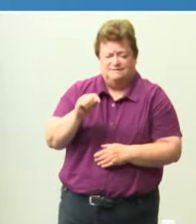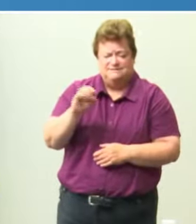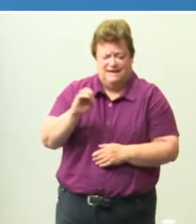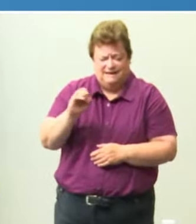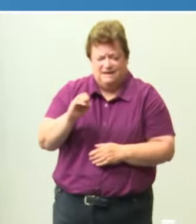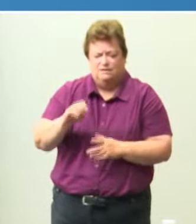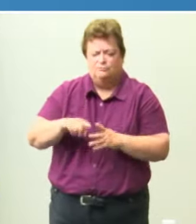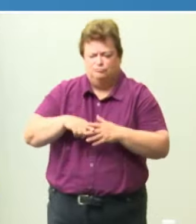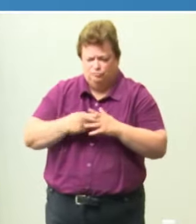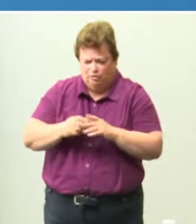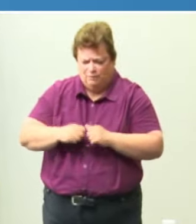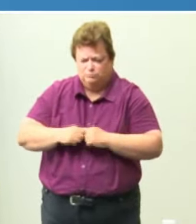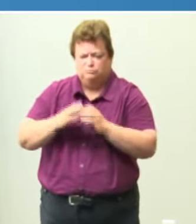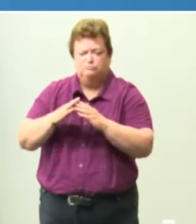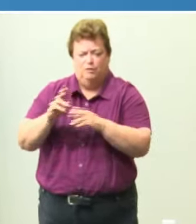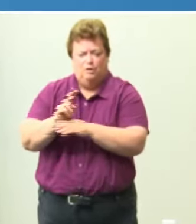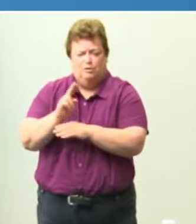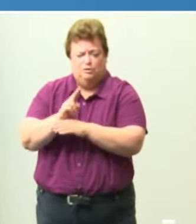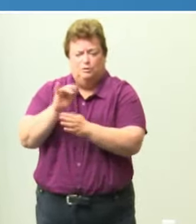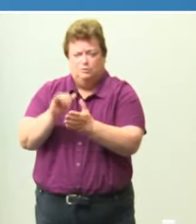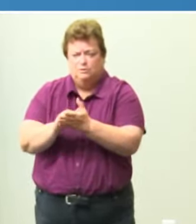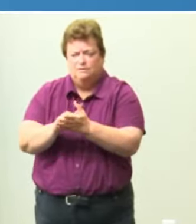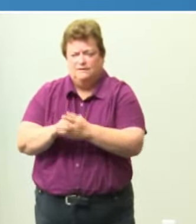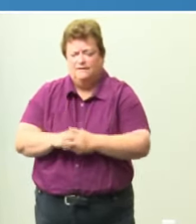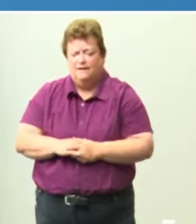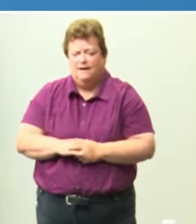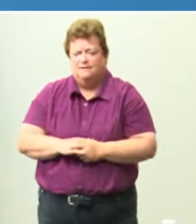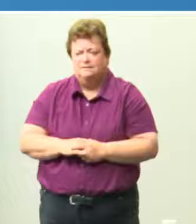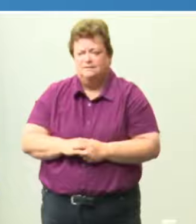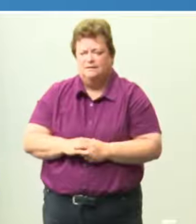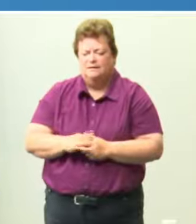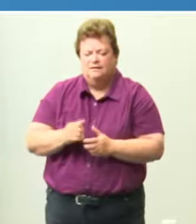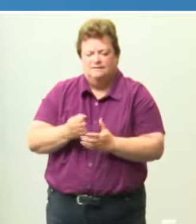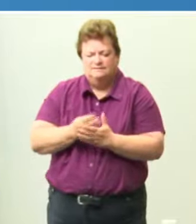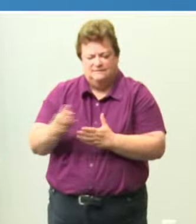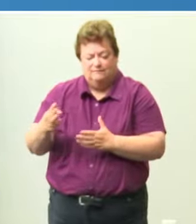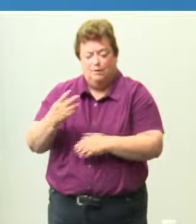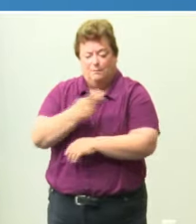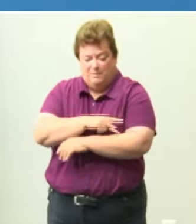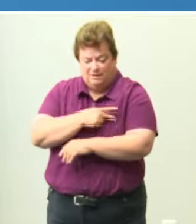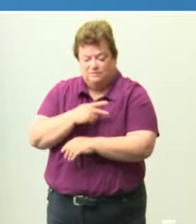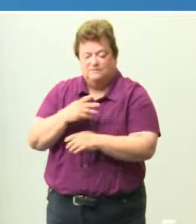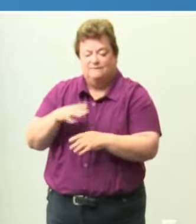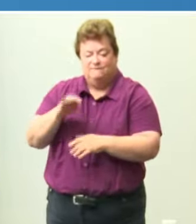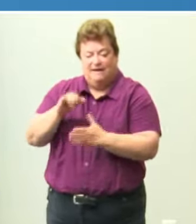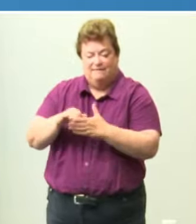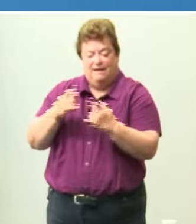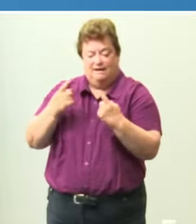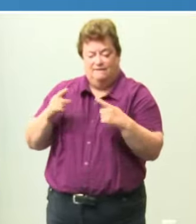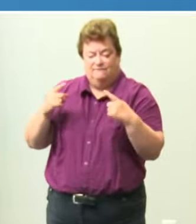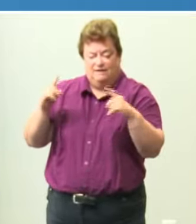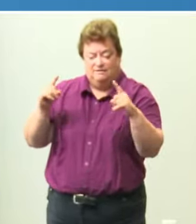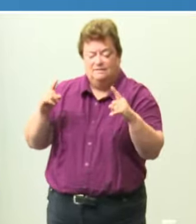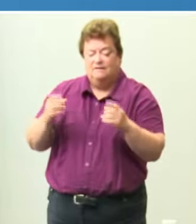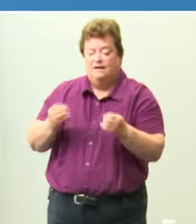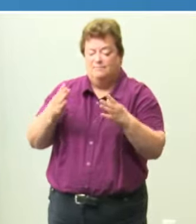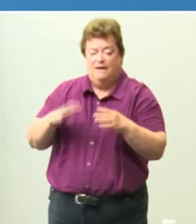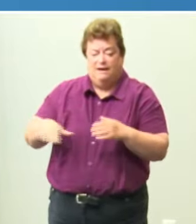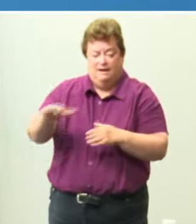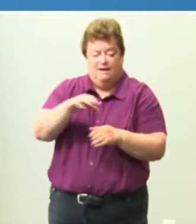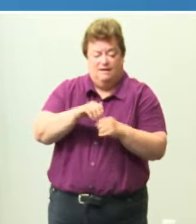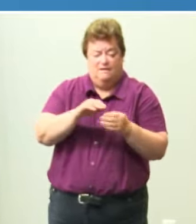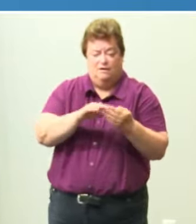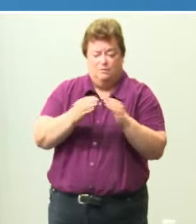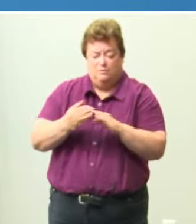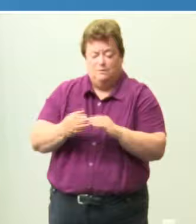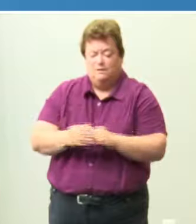it up and running, and personally, with a number of patients, found it very effective, and so did a lot of the community. And